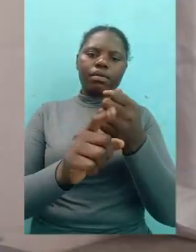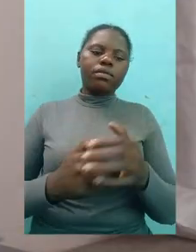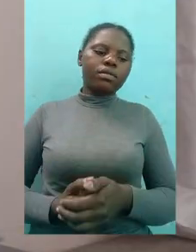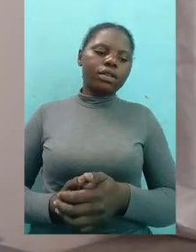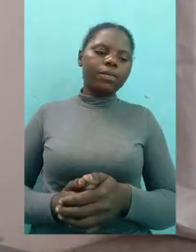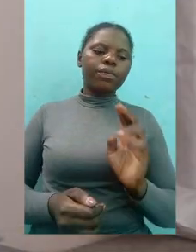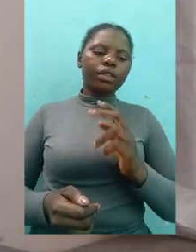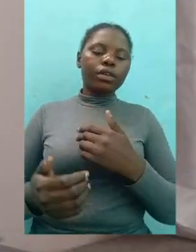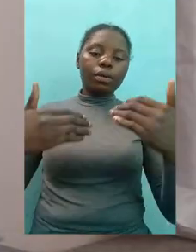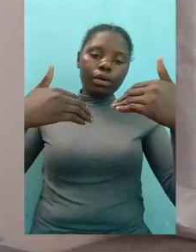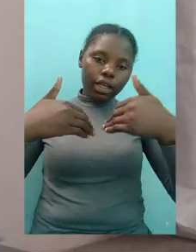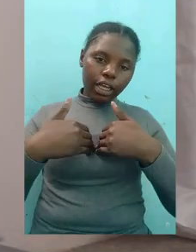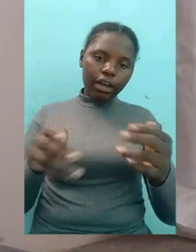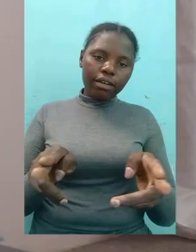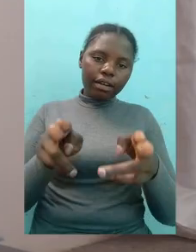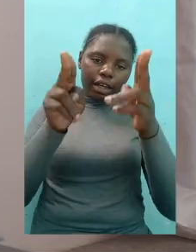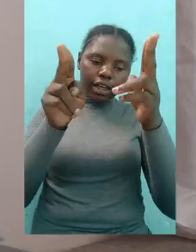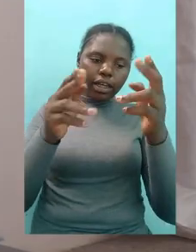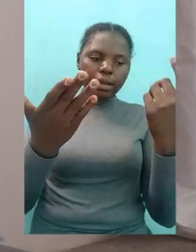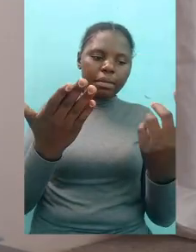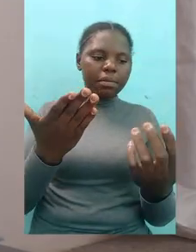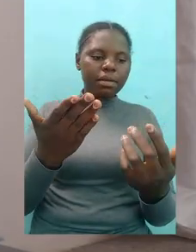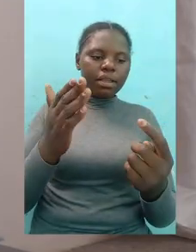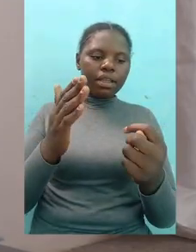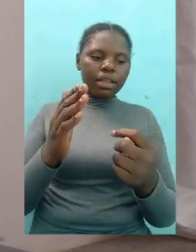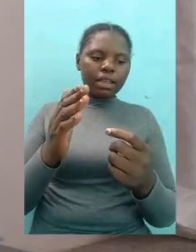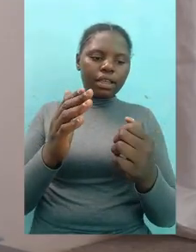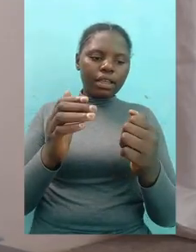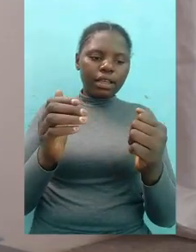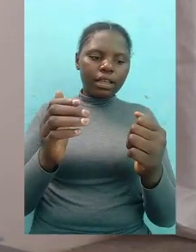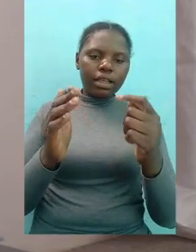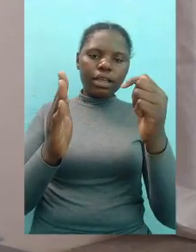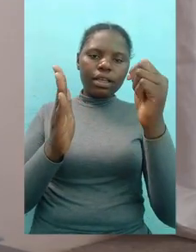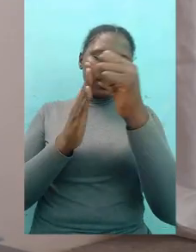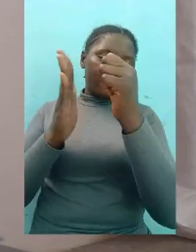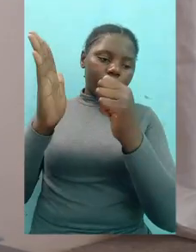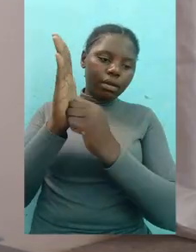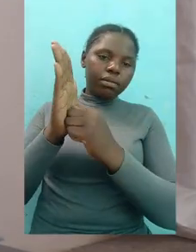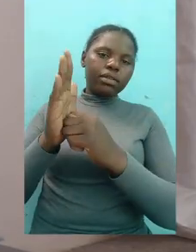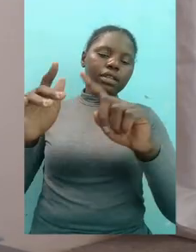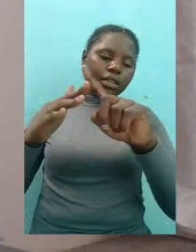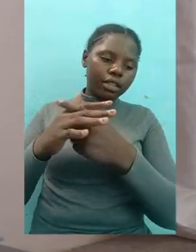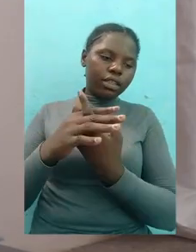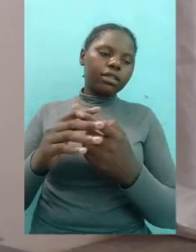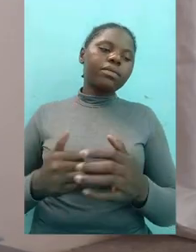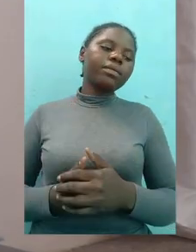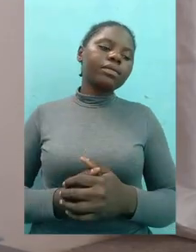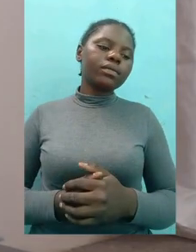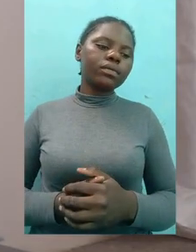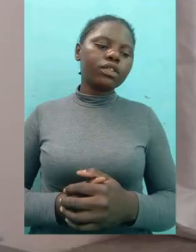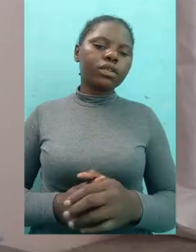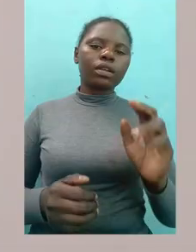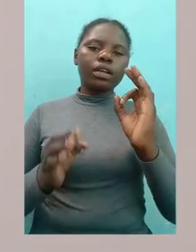matter. We have a high likelihood today that the temperature will exceed 20 degrees. But we're all used to temperature exceeding 20 degrees.